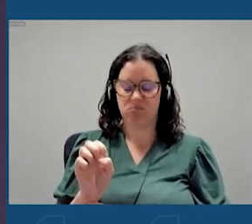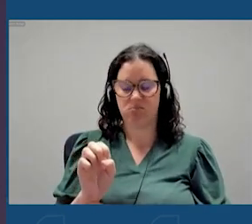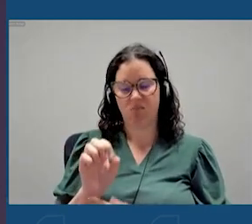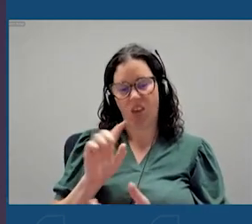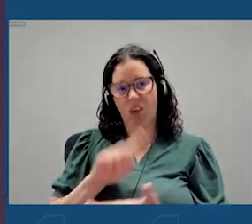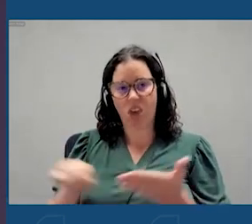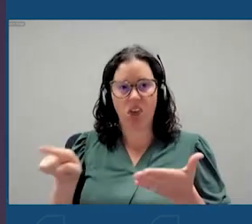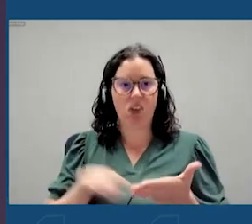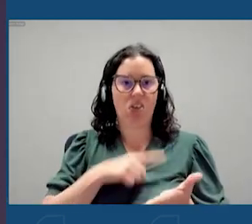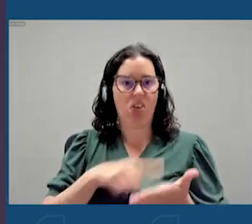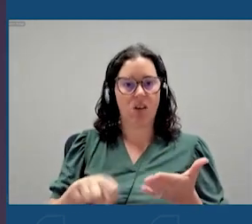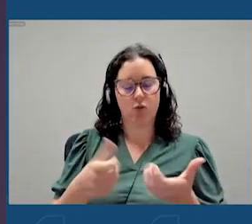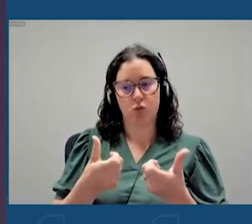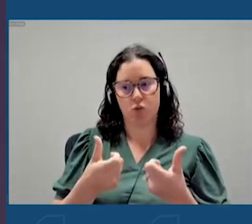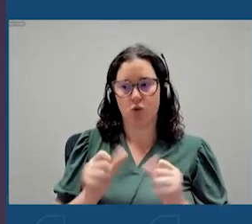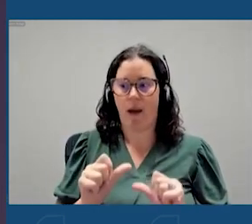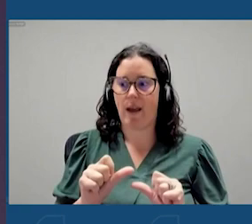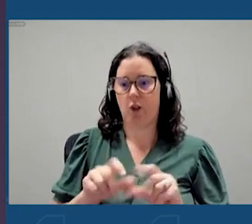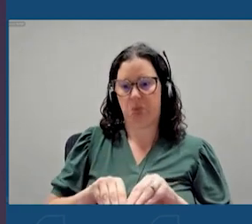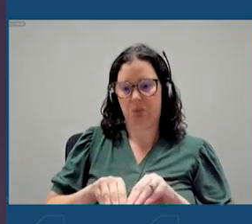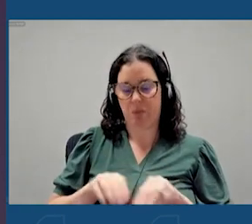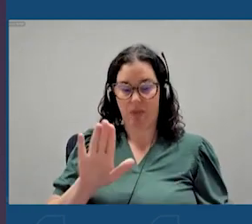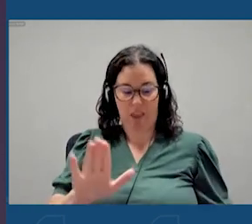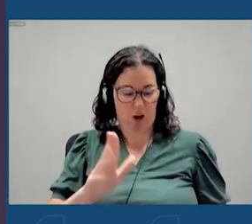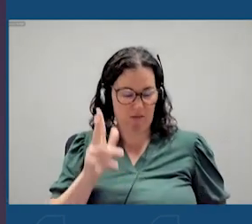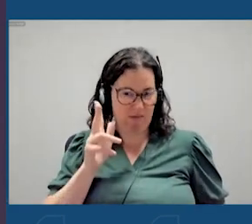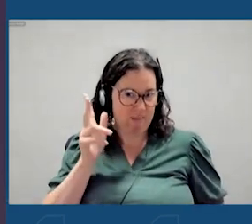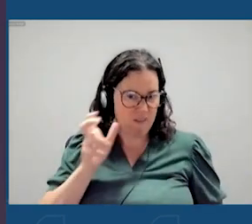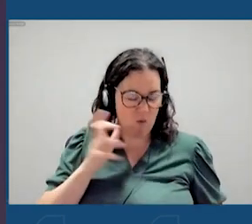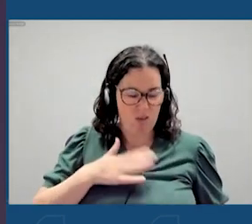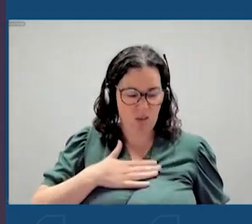whatever source of evil lies within them, and to have it